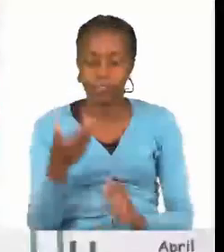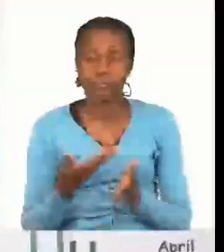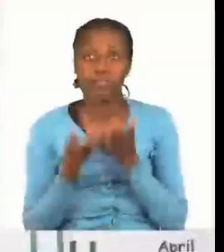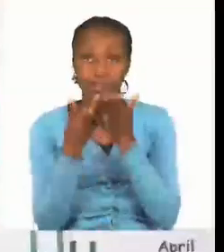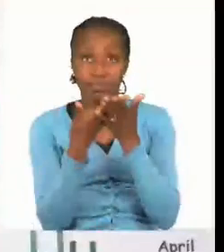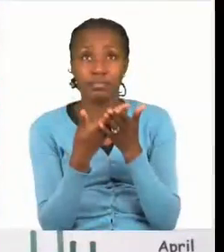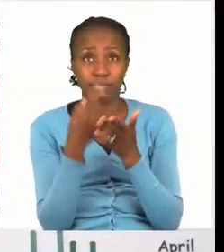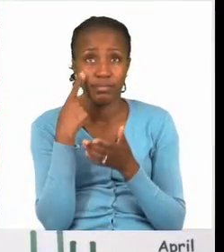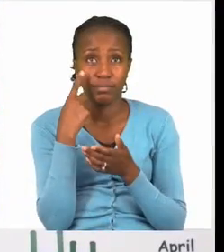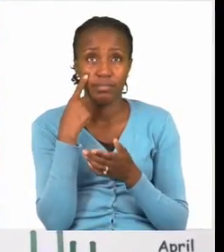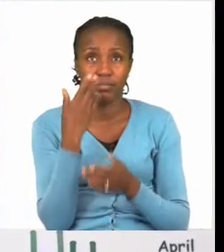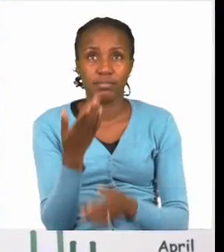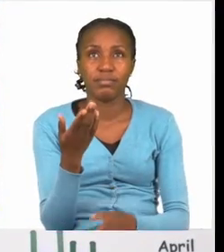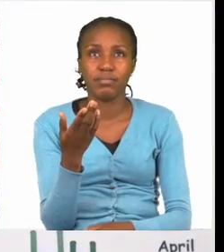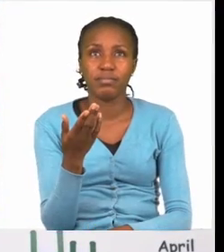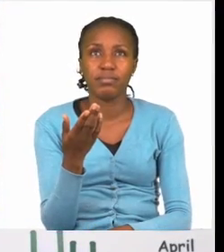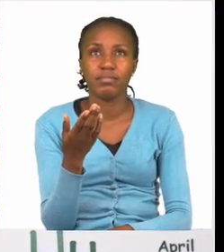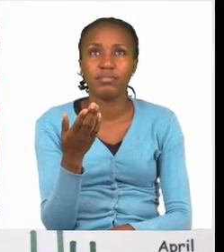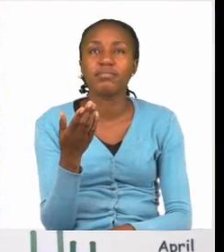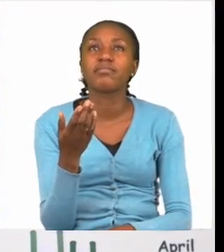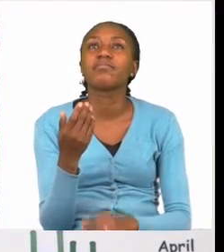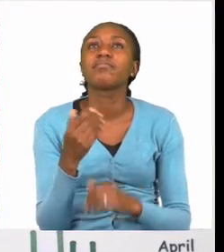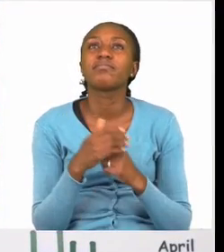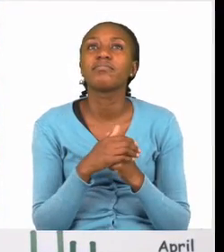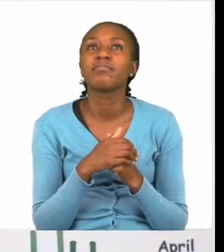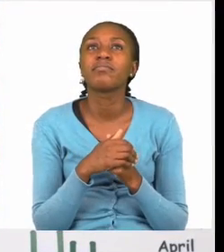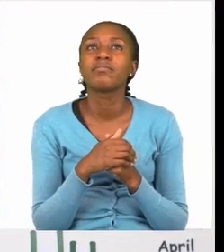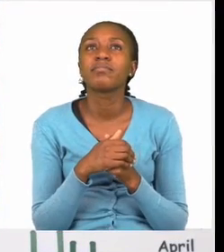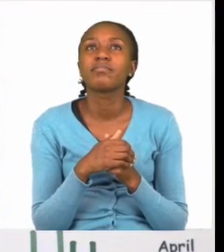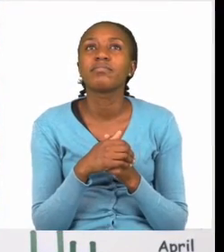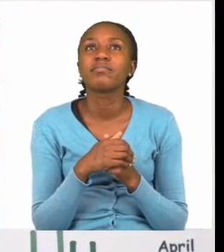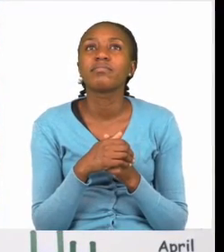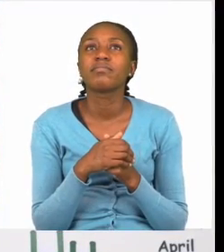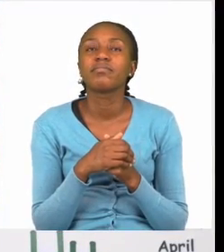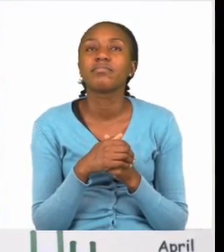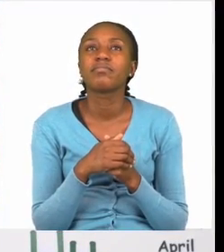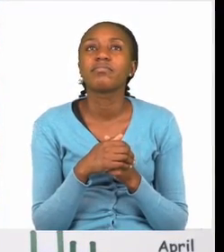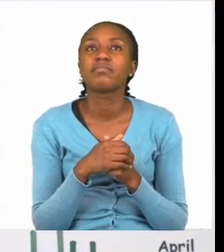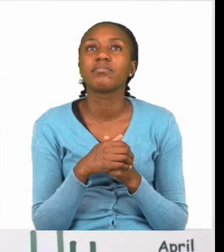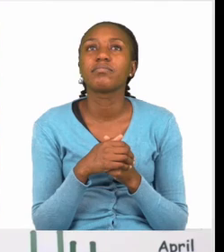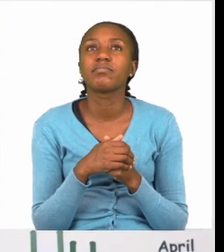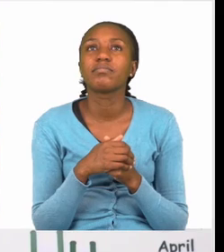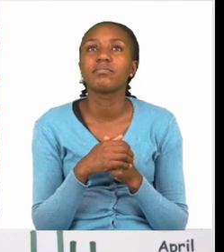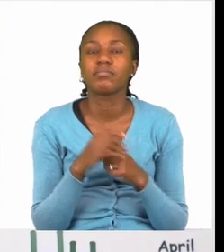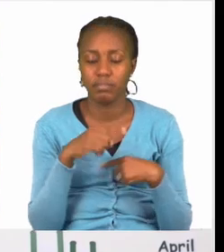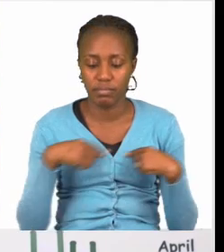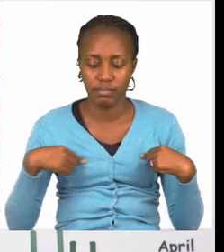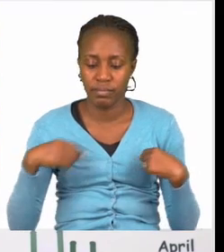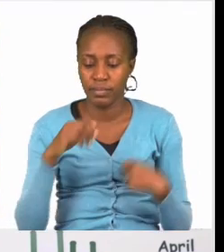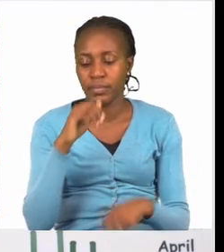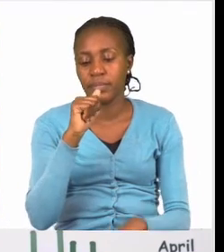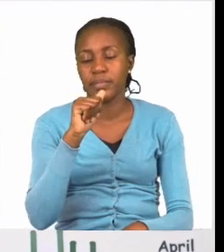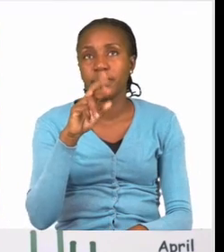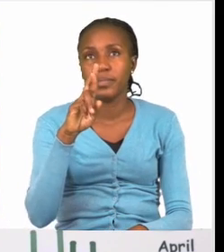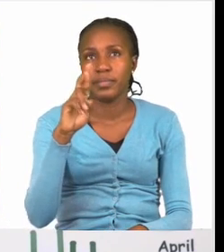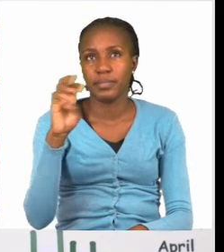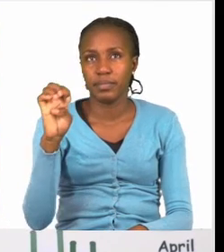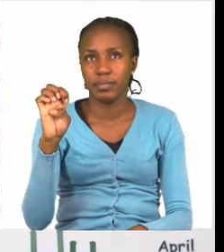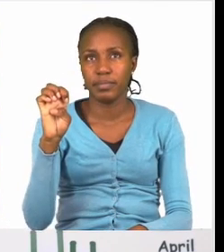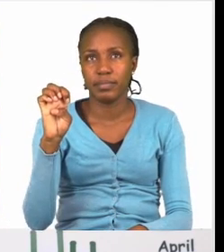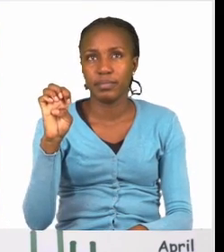we also have to find the missing words. So remember we said for the first sentence, we need to